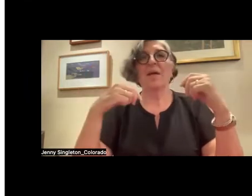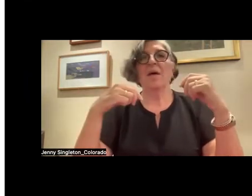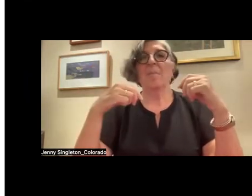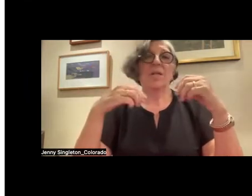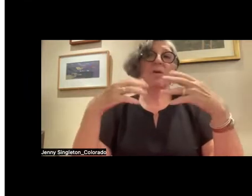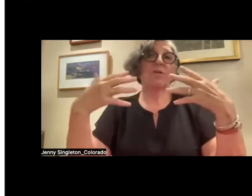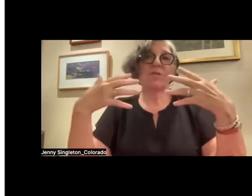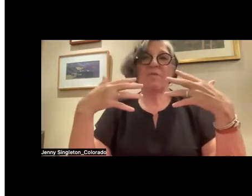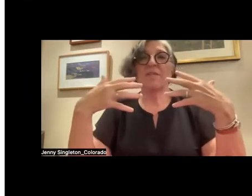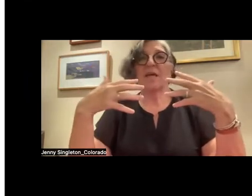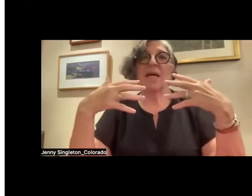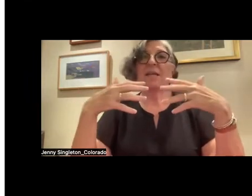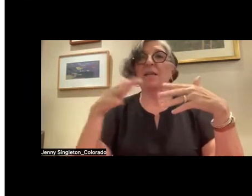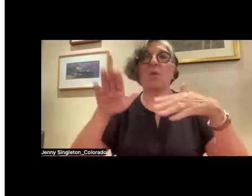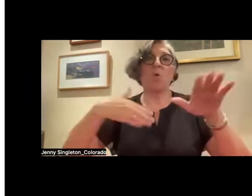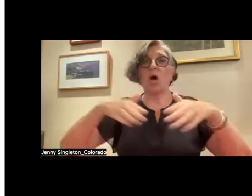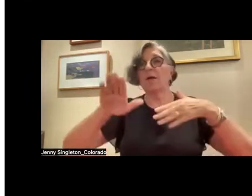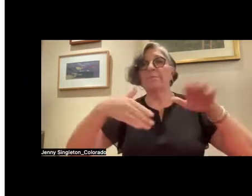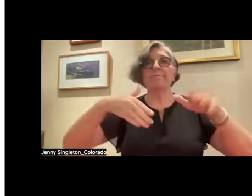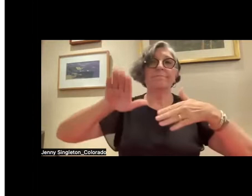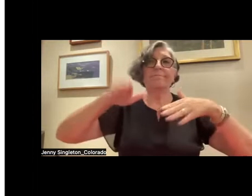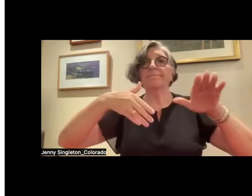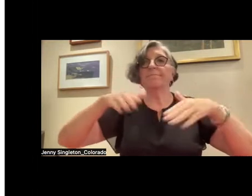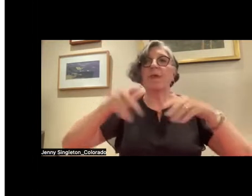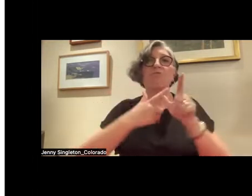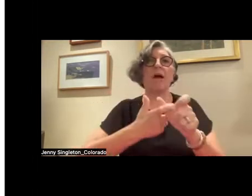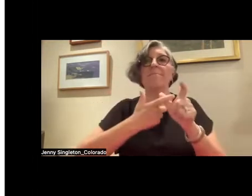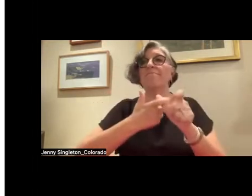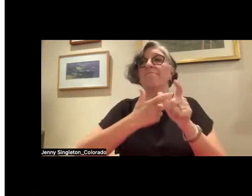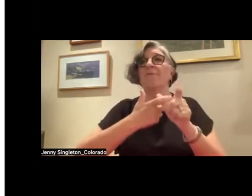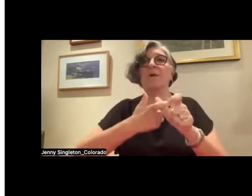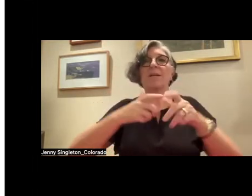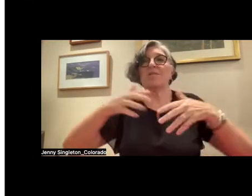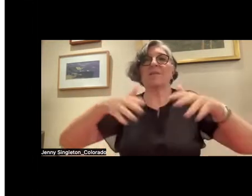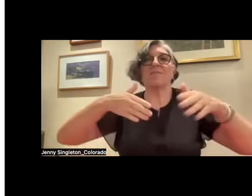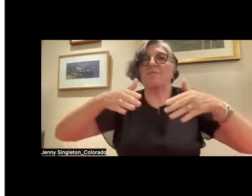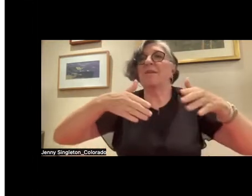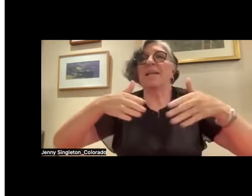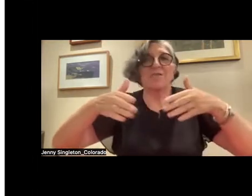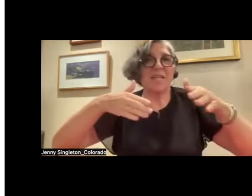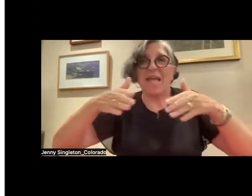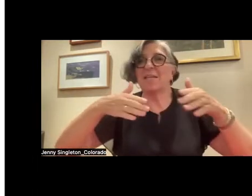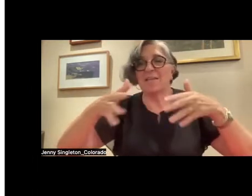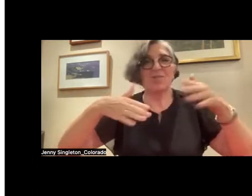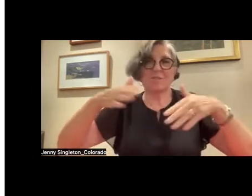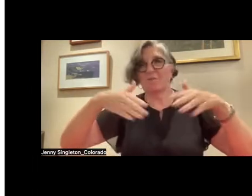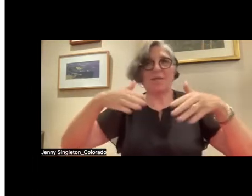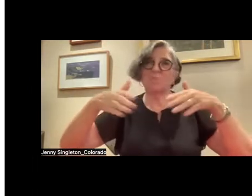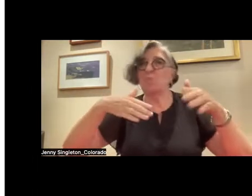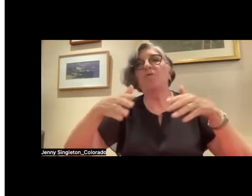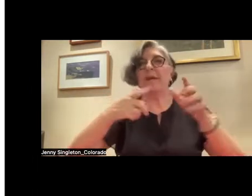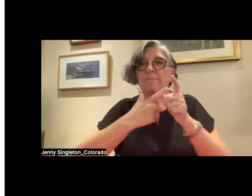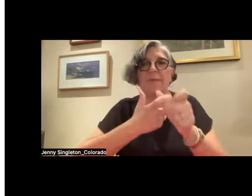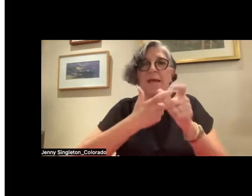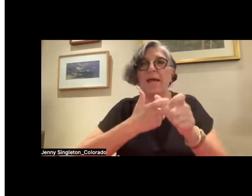telic. But you can also have a sign like walk, run, where it just doesn't feel like there's an end. It just sort of